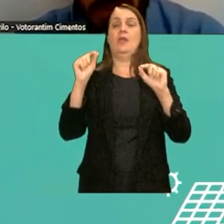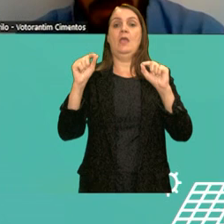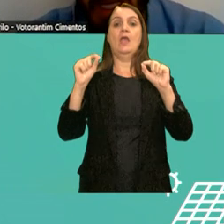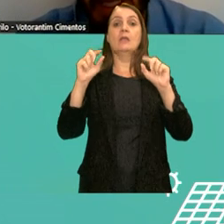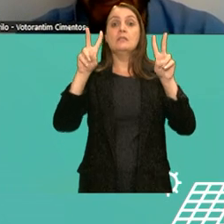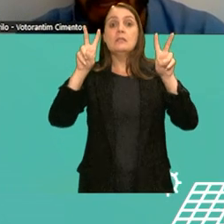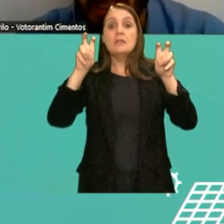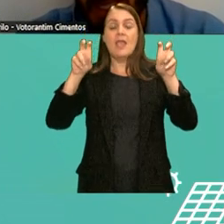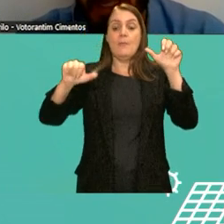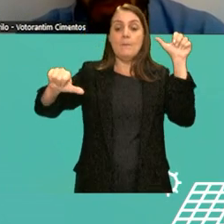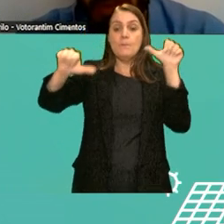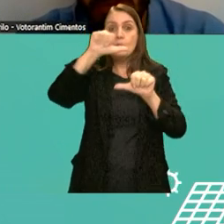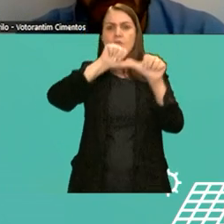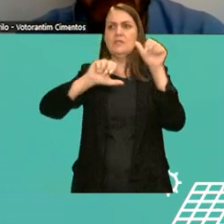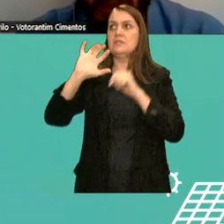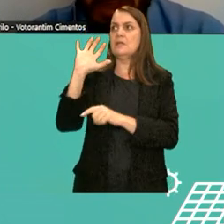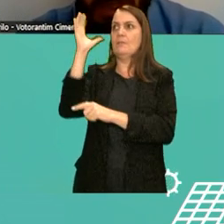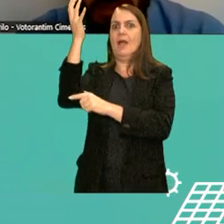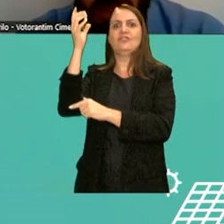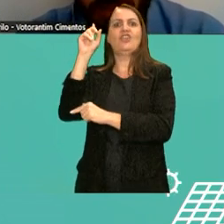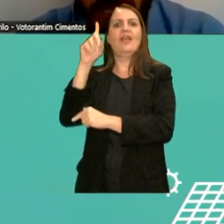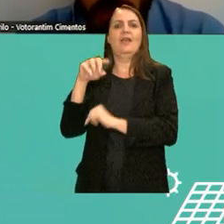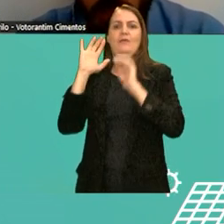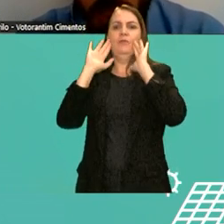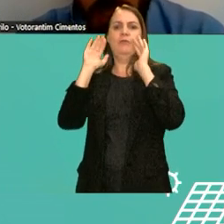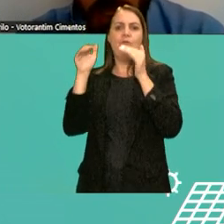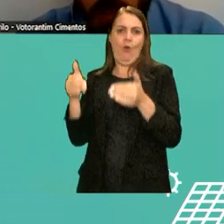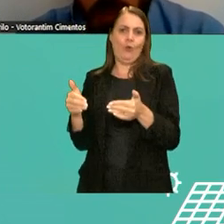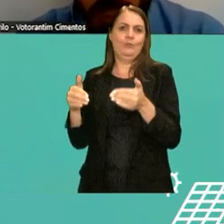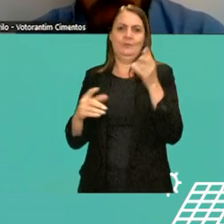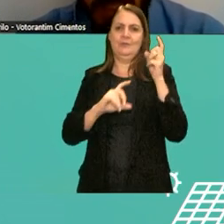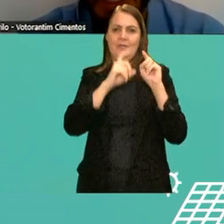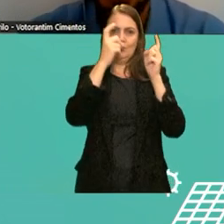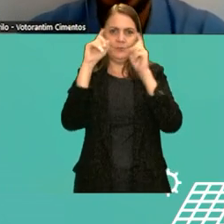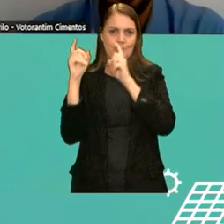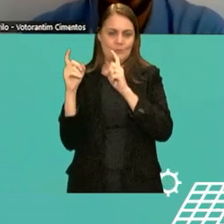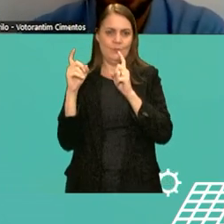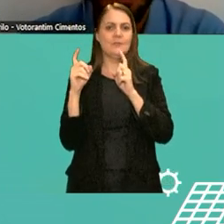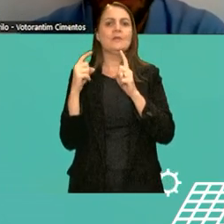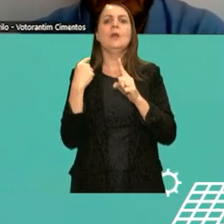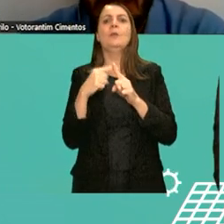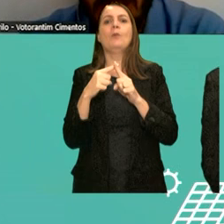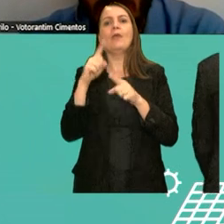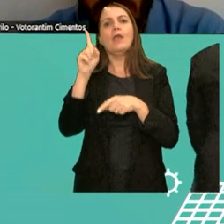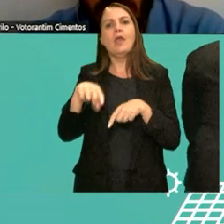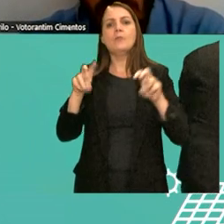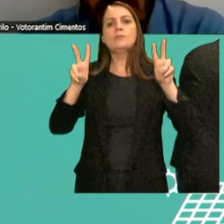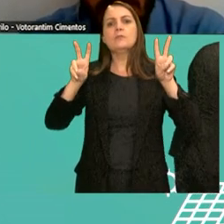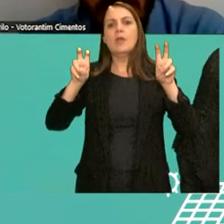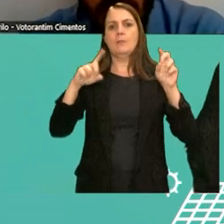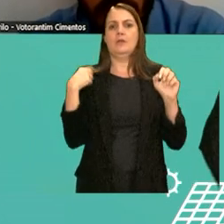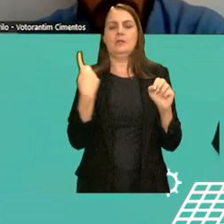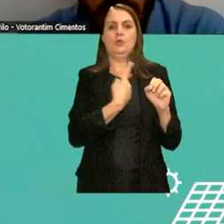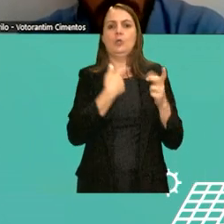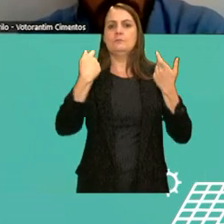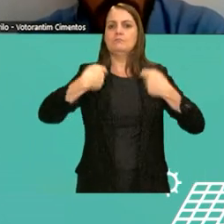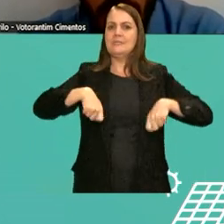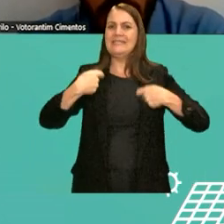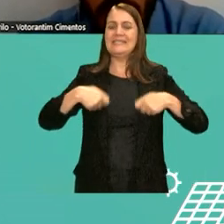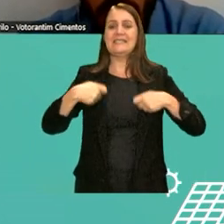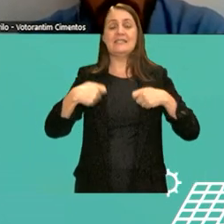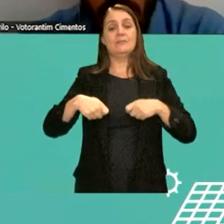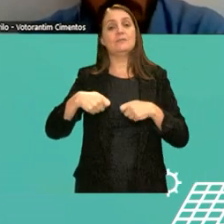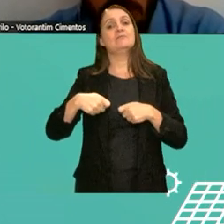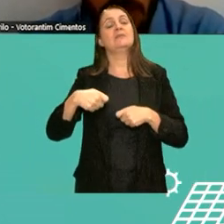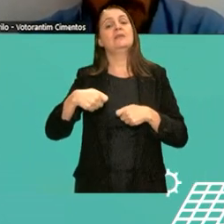top risks of the risks assessed, amongst the risks assessed. So it's the main challenge we have